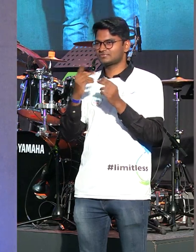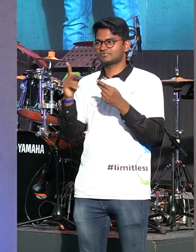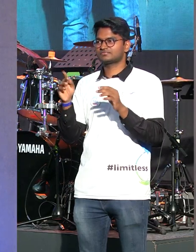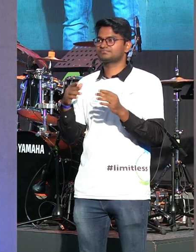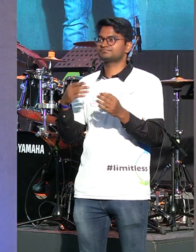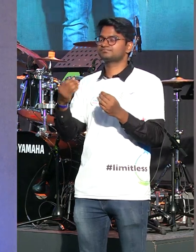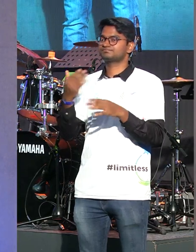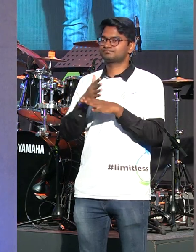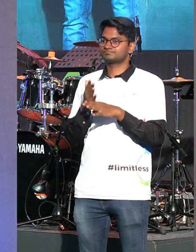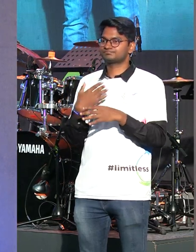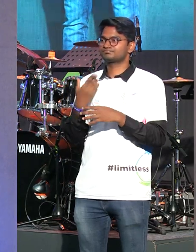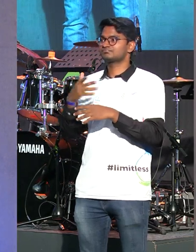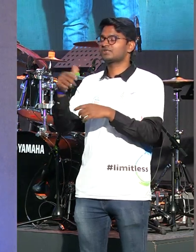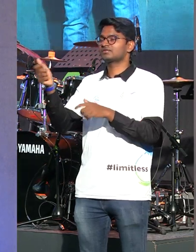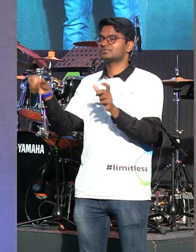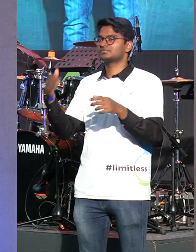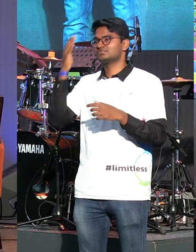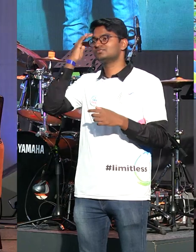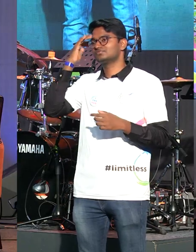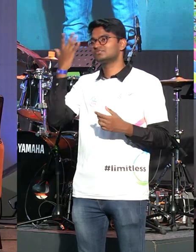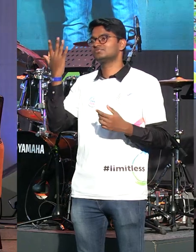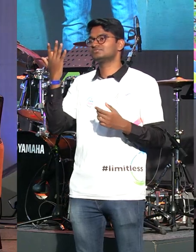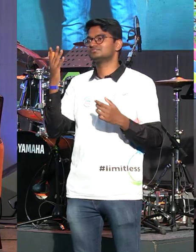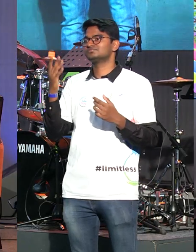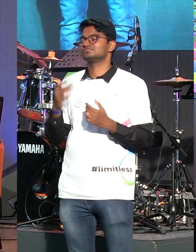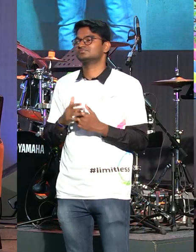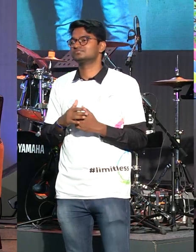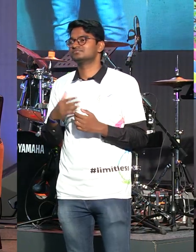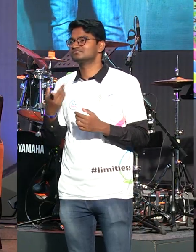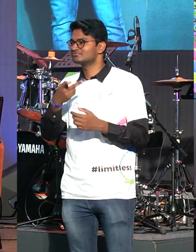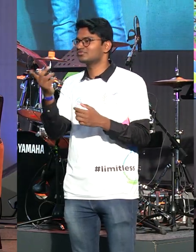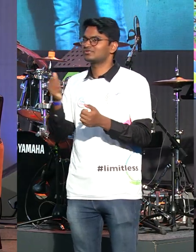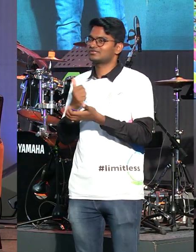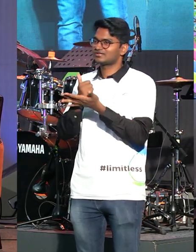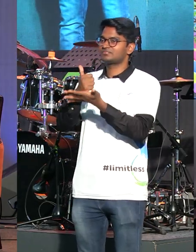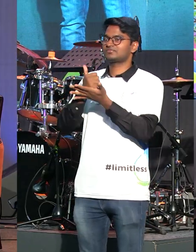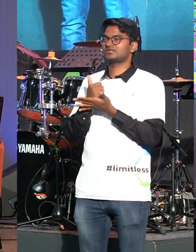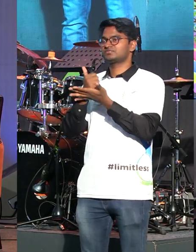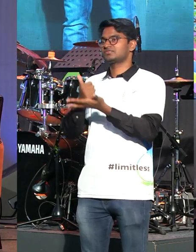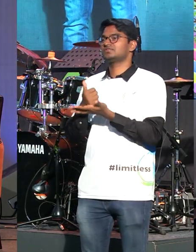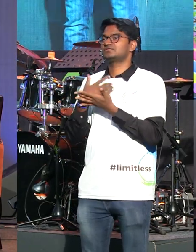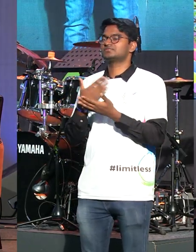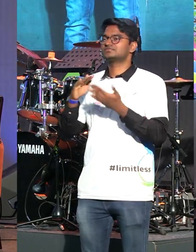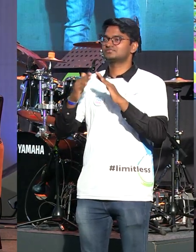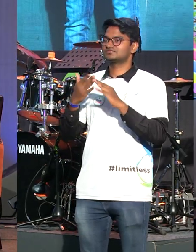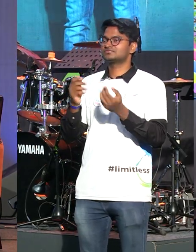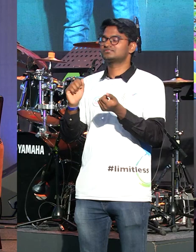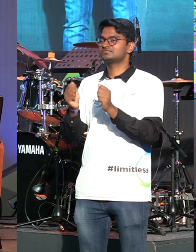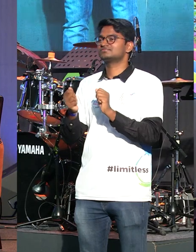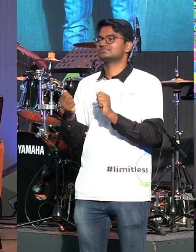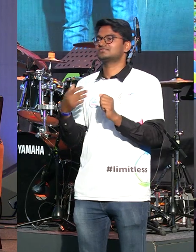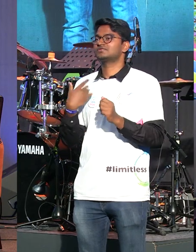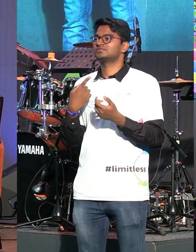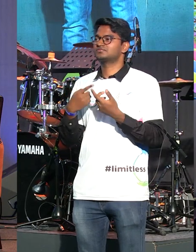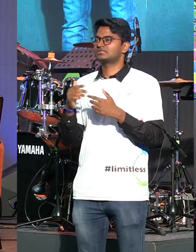and you know, just to create. Thank you. We have to create a more compassionate society, and it's going to take time, but let's all do